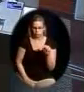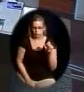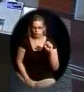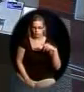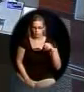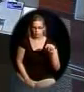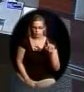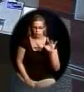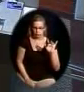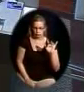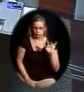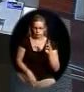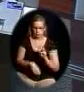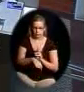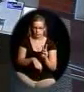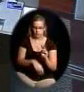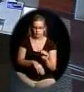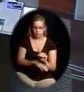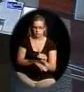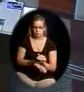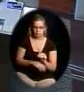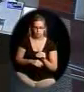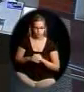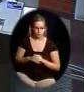the 25th at 6 p.m. Dr. All?